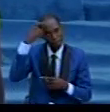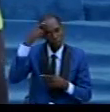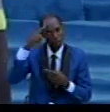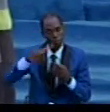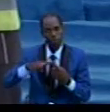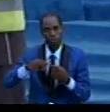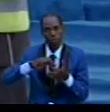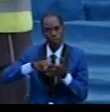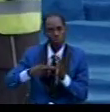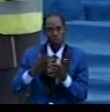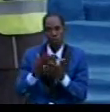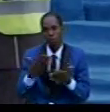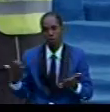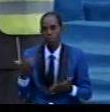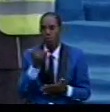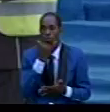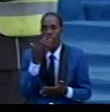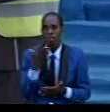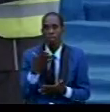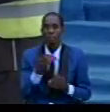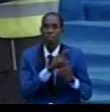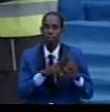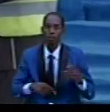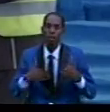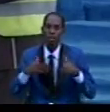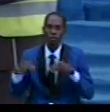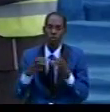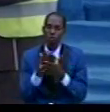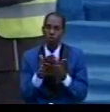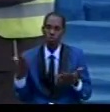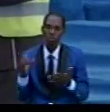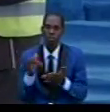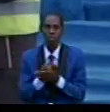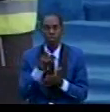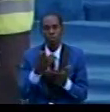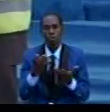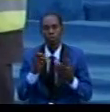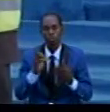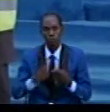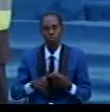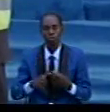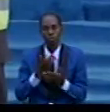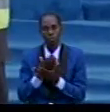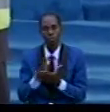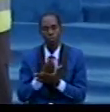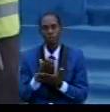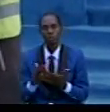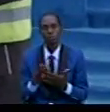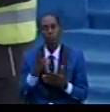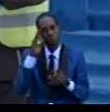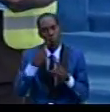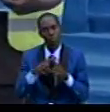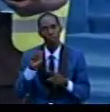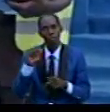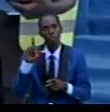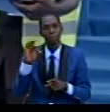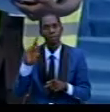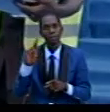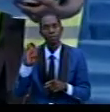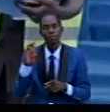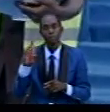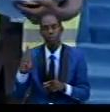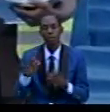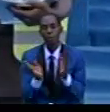So the Lord has done something that he wants to share the testimony about, Brother Alfred. Praise